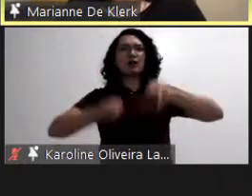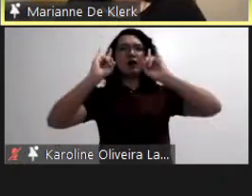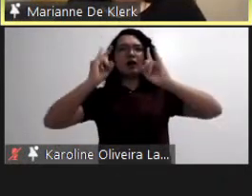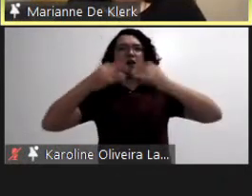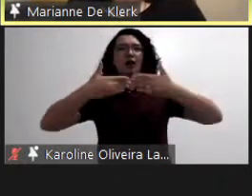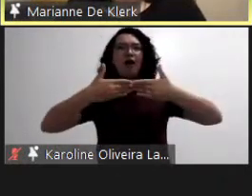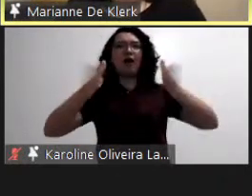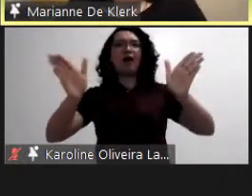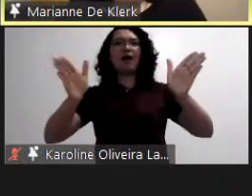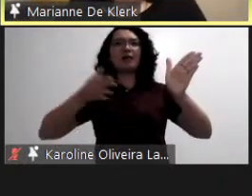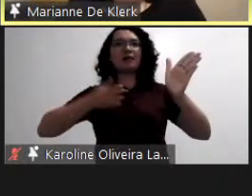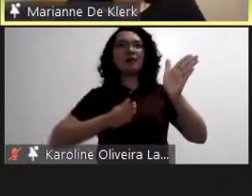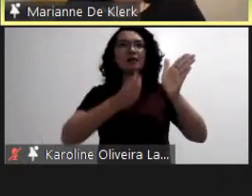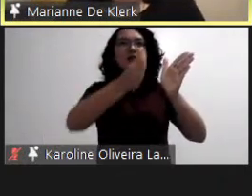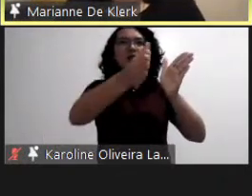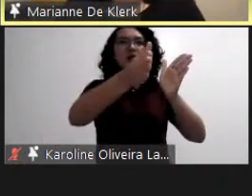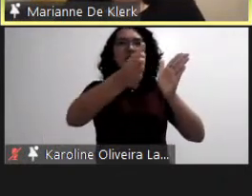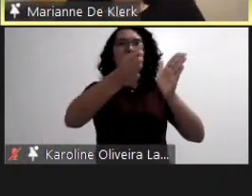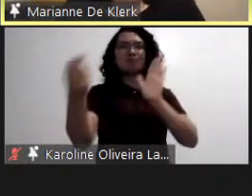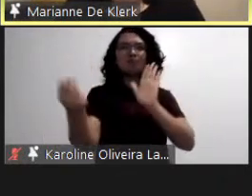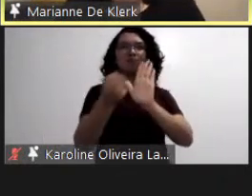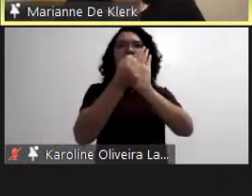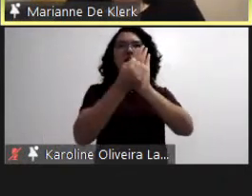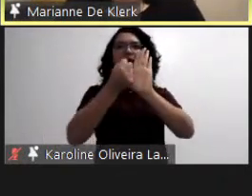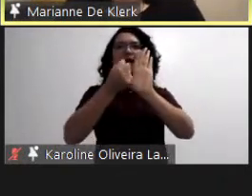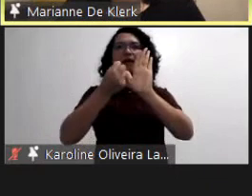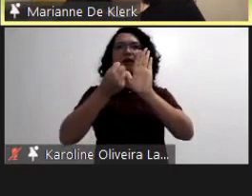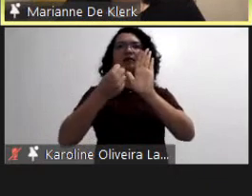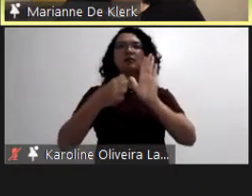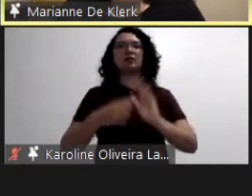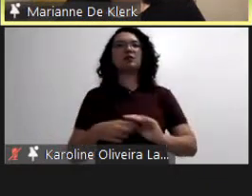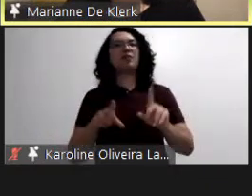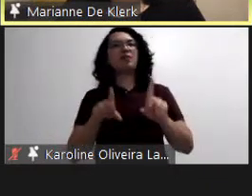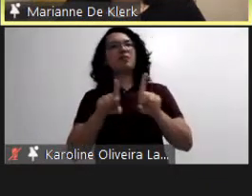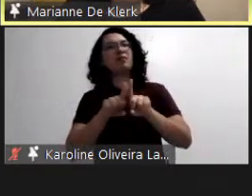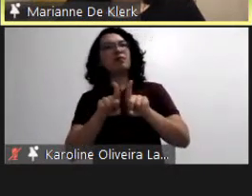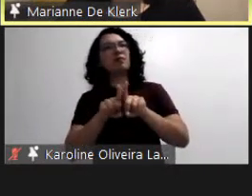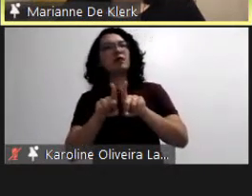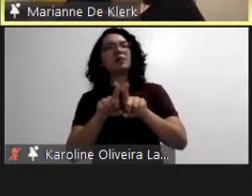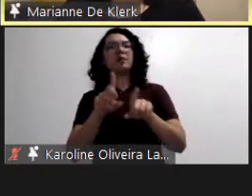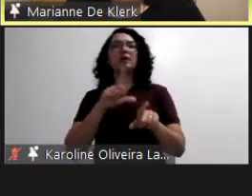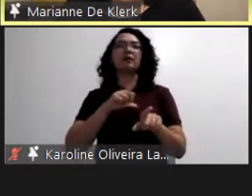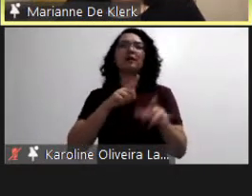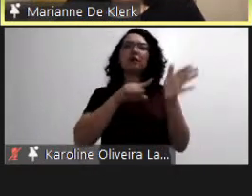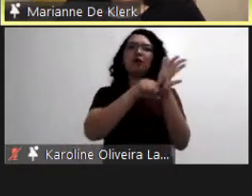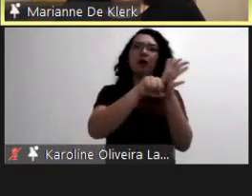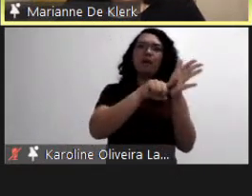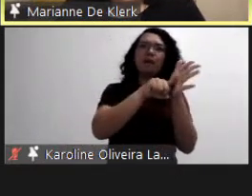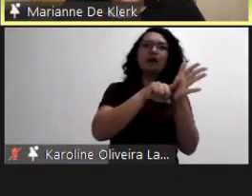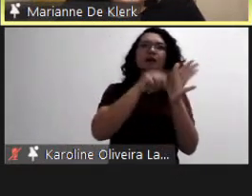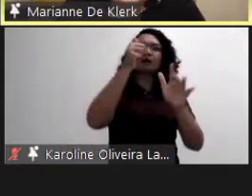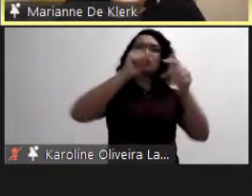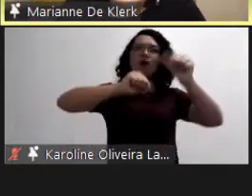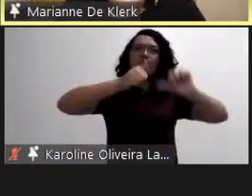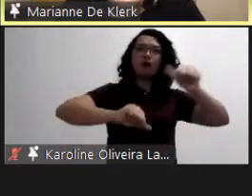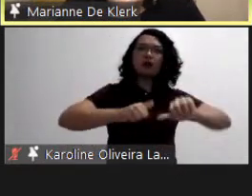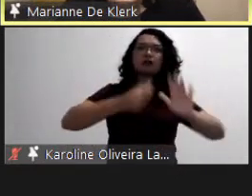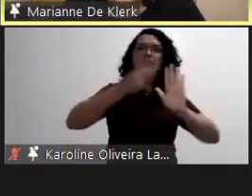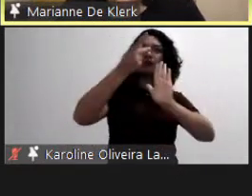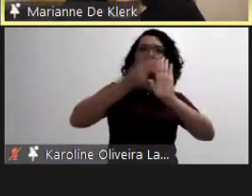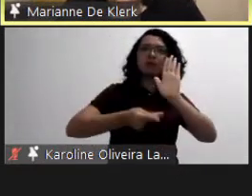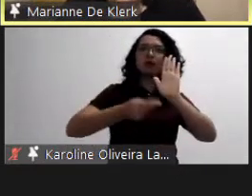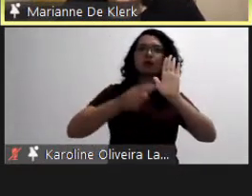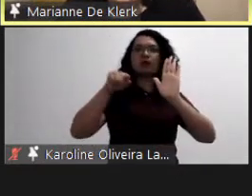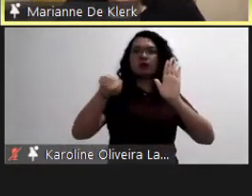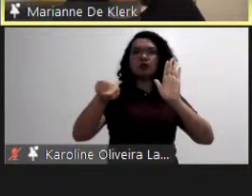A sectional study of the building. Again, these drawings, hand-drawn drawings, are exceptionally fine. The very care that